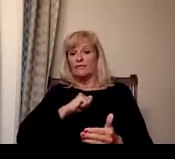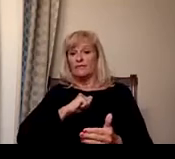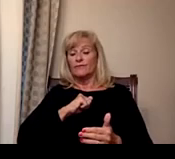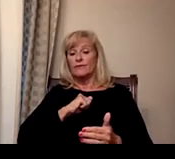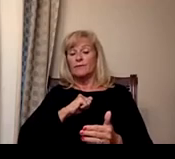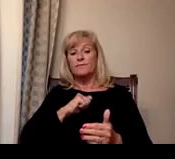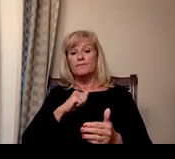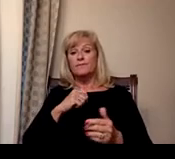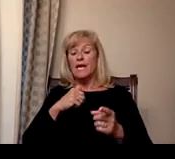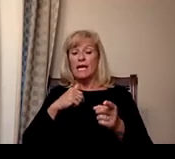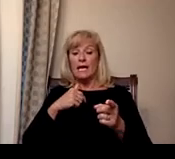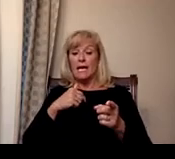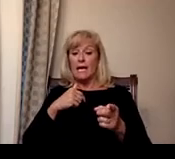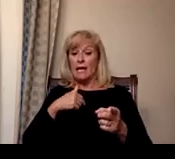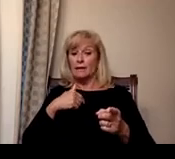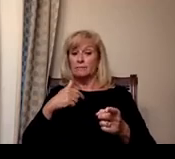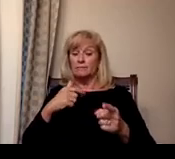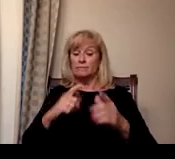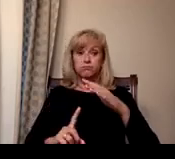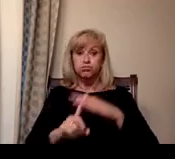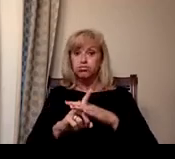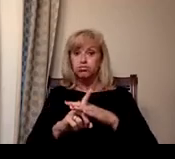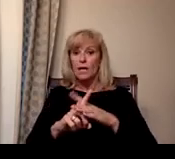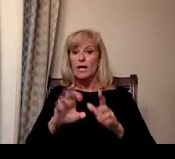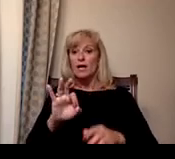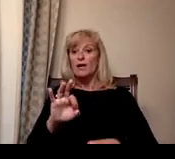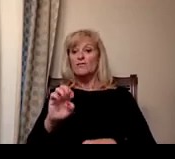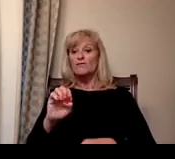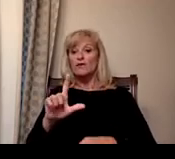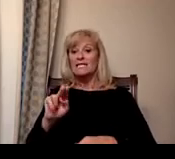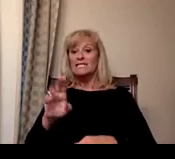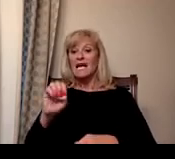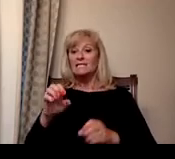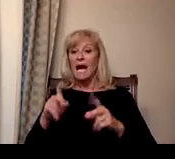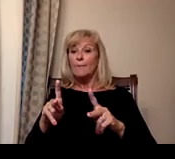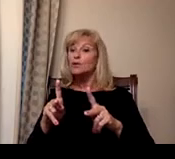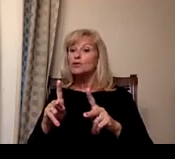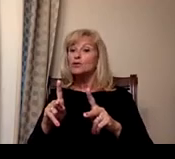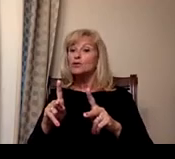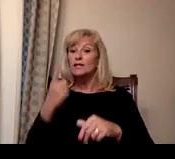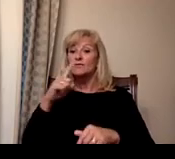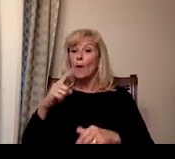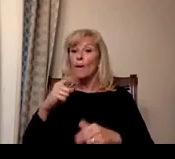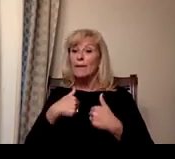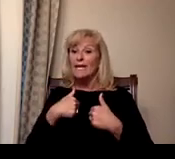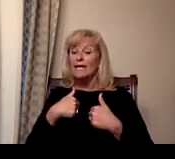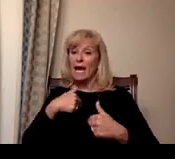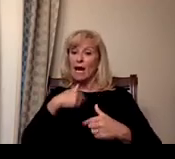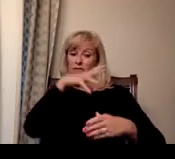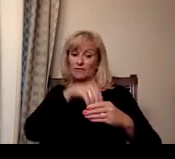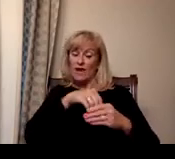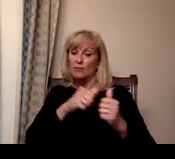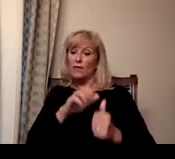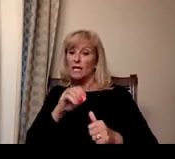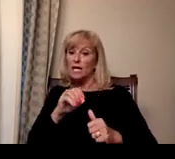to come across my first freelance opportunity, if you will. And so I have been in a company similar